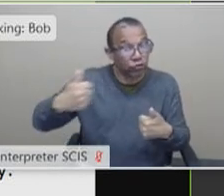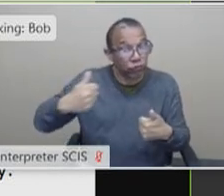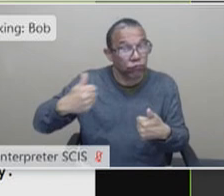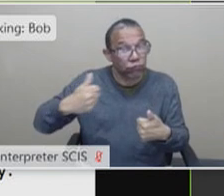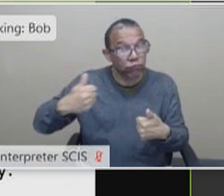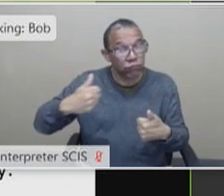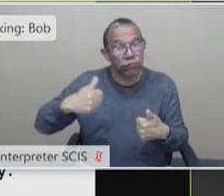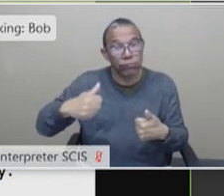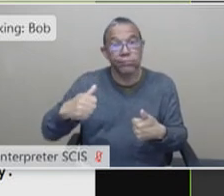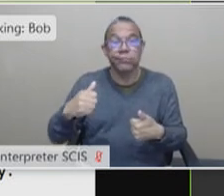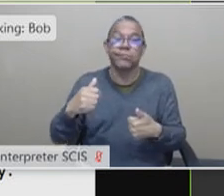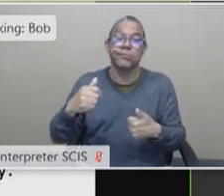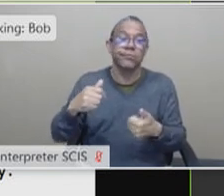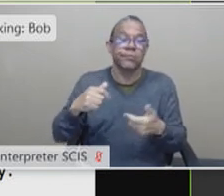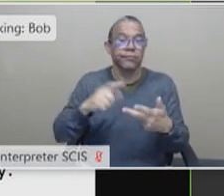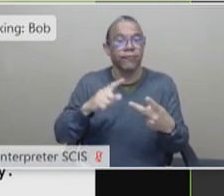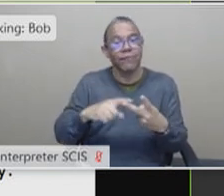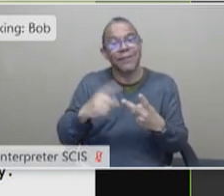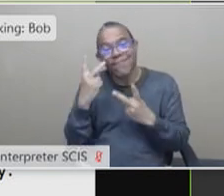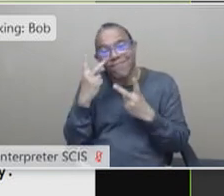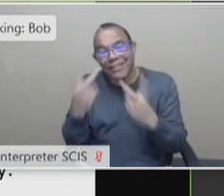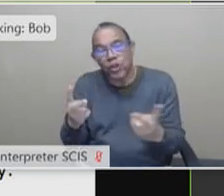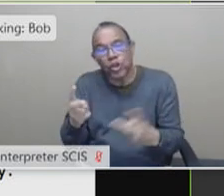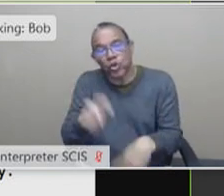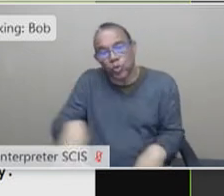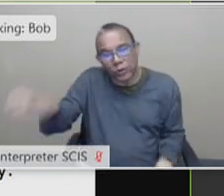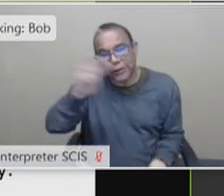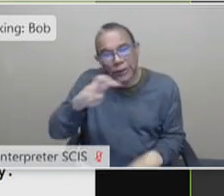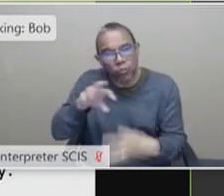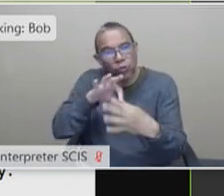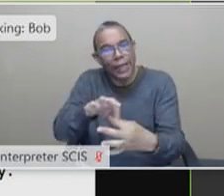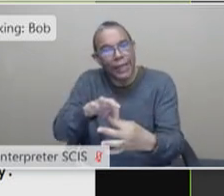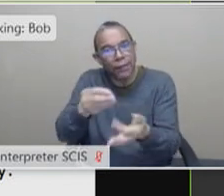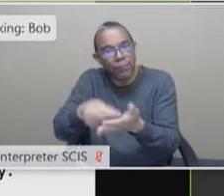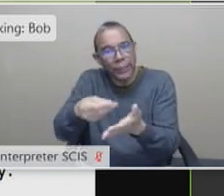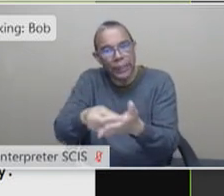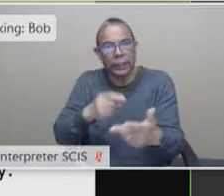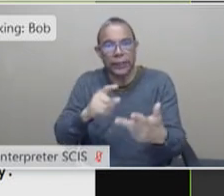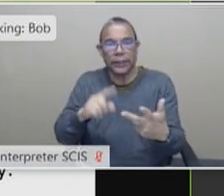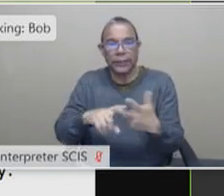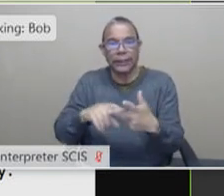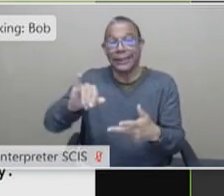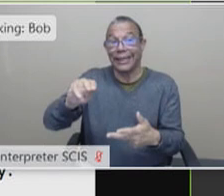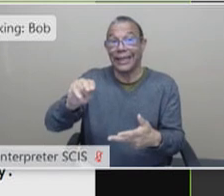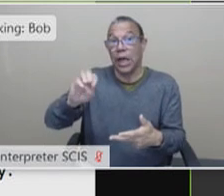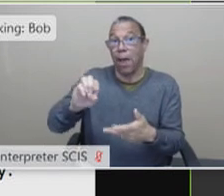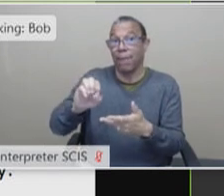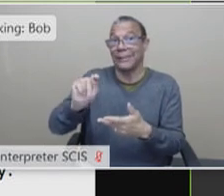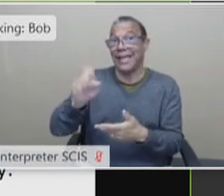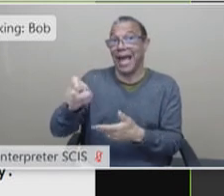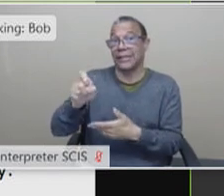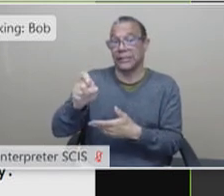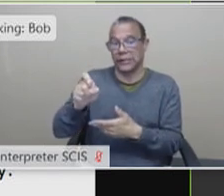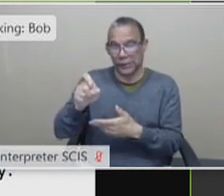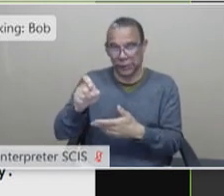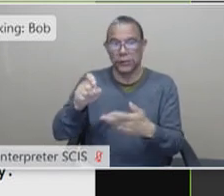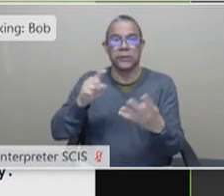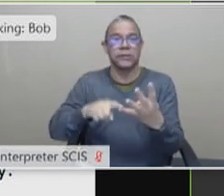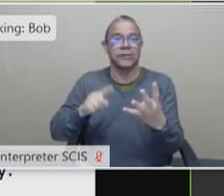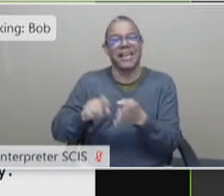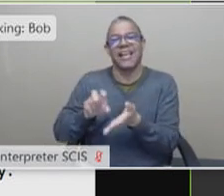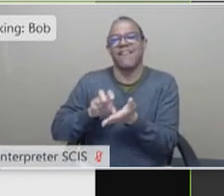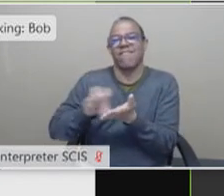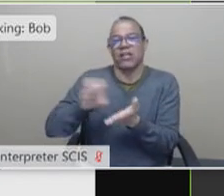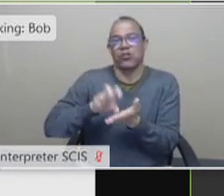what we would call visitor and tourism-related revenues, income tax, and investment earnings. And I want to talk about each of those in a little bit more